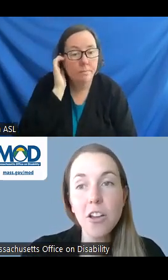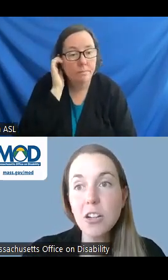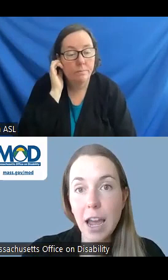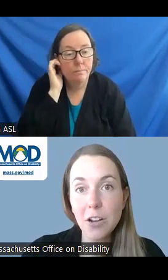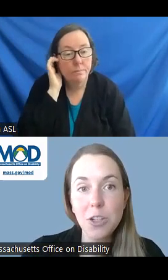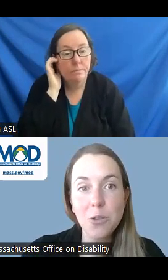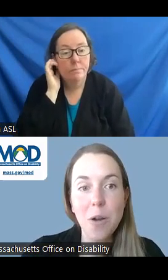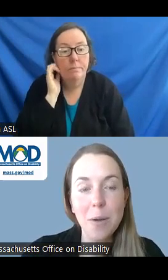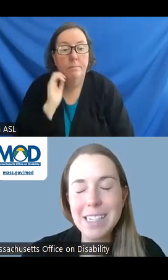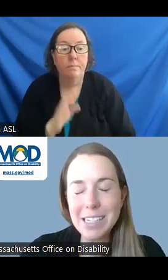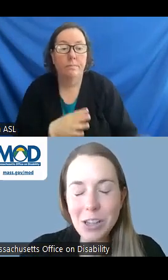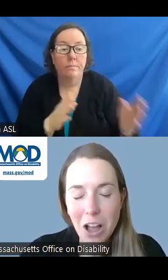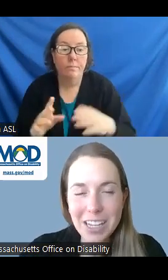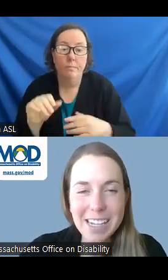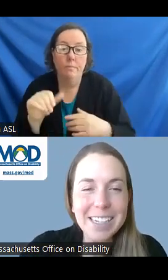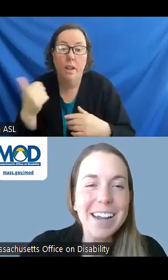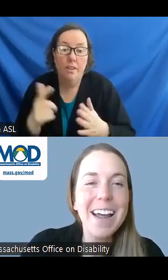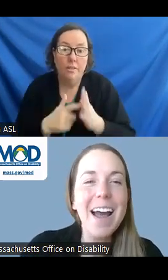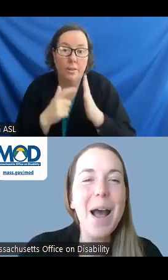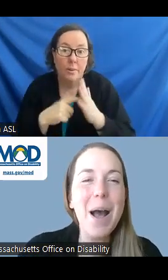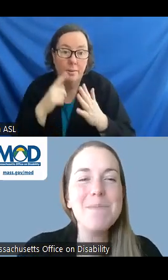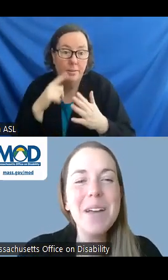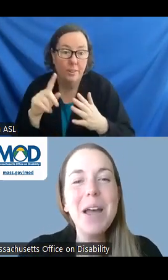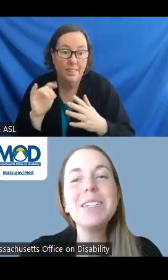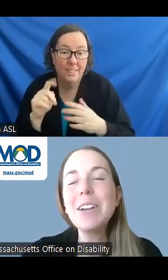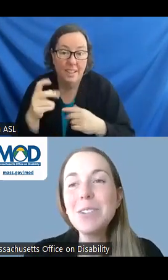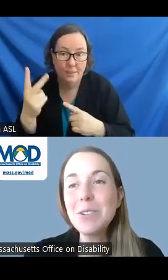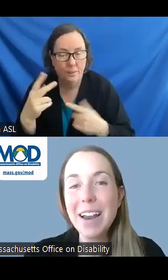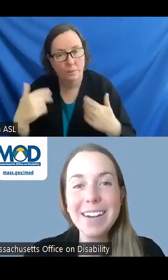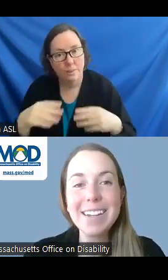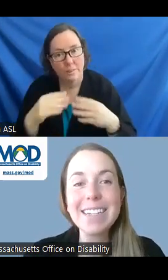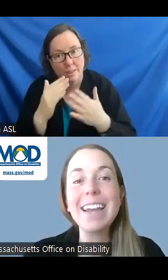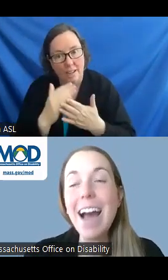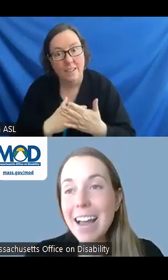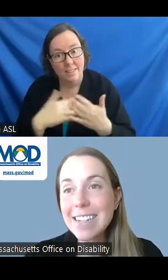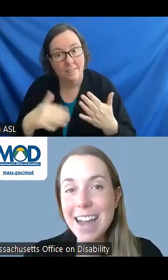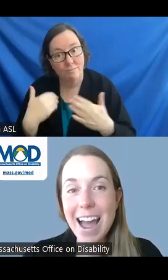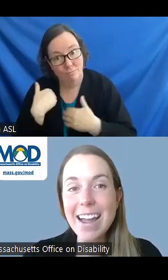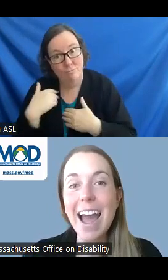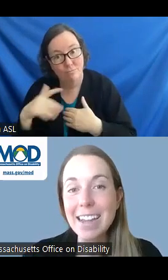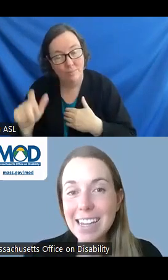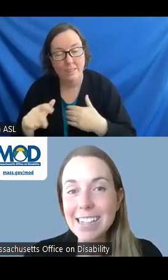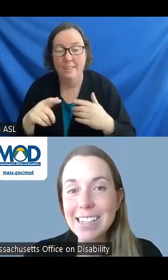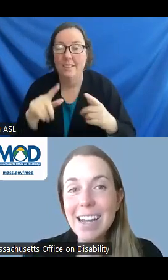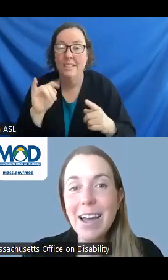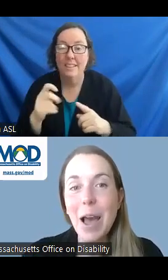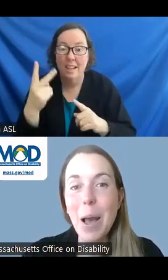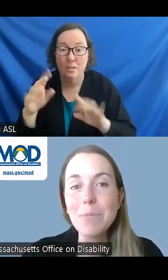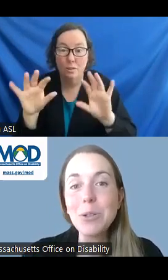So other Title II requirements, this is a long list. Title II entities cannot deny